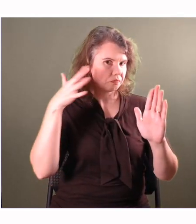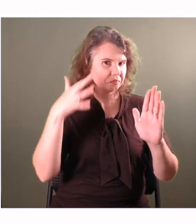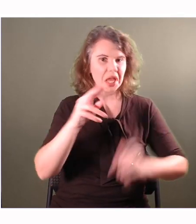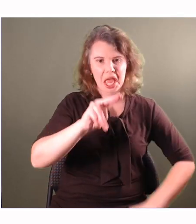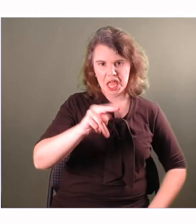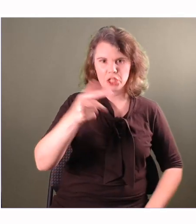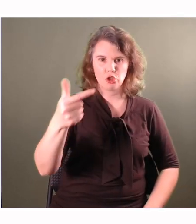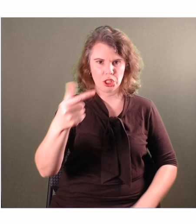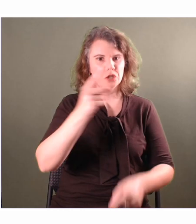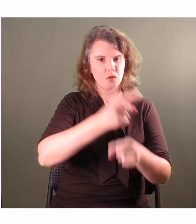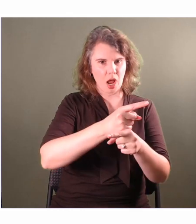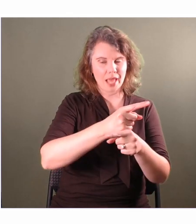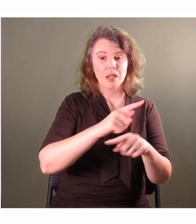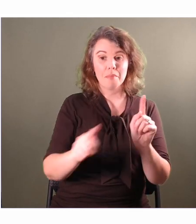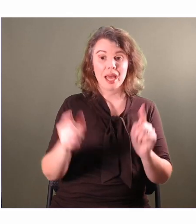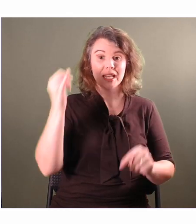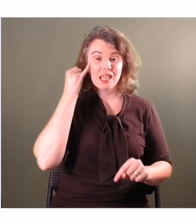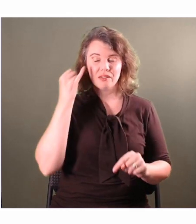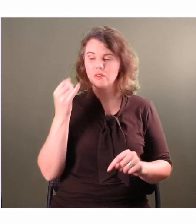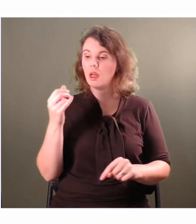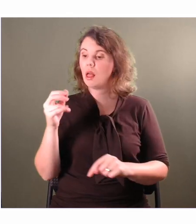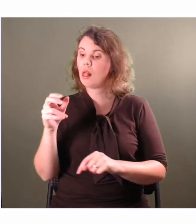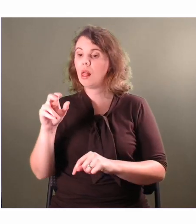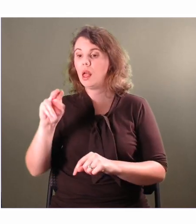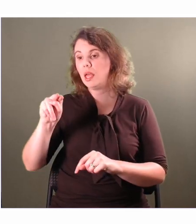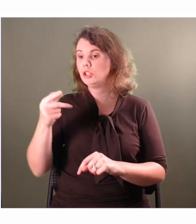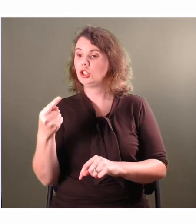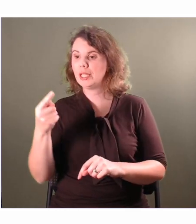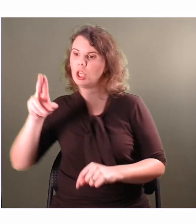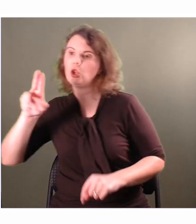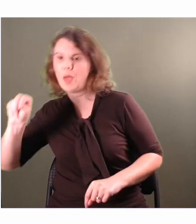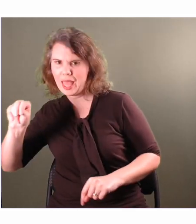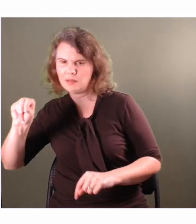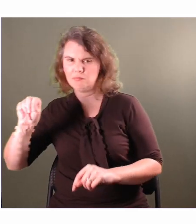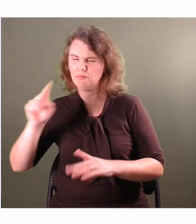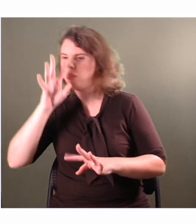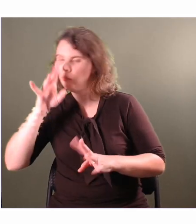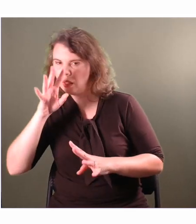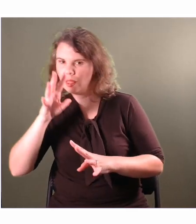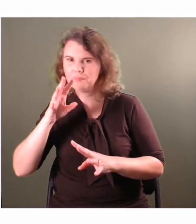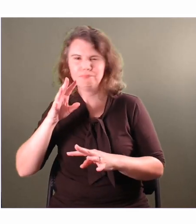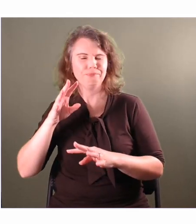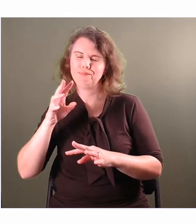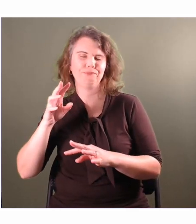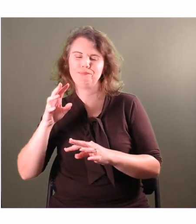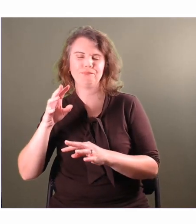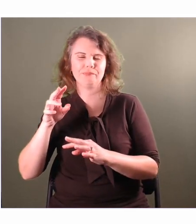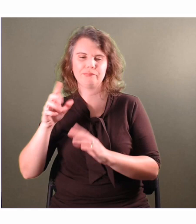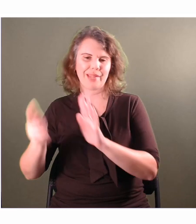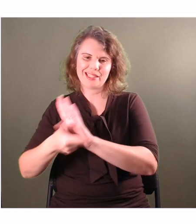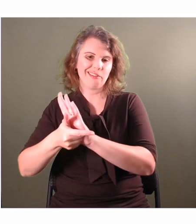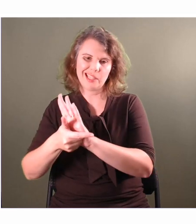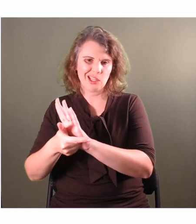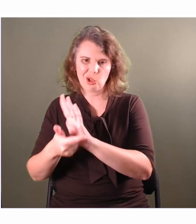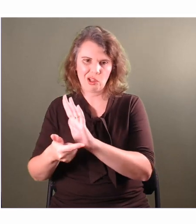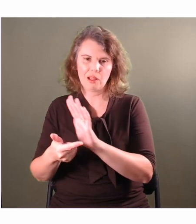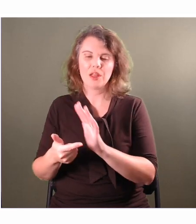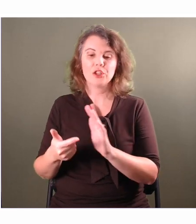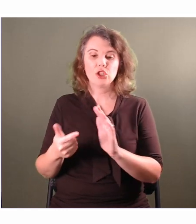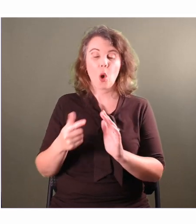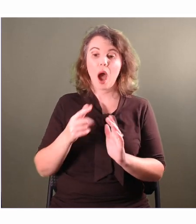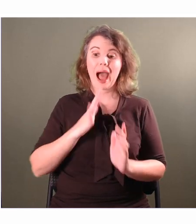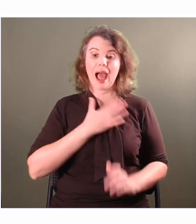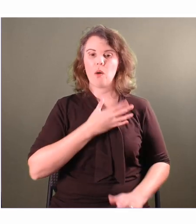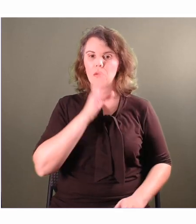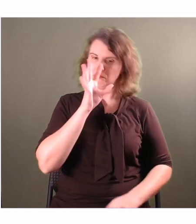the ng is in the right position. But if I said none instead of none, that wouldn't happen. That's illegal.